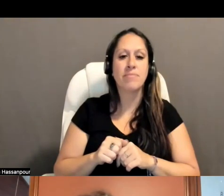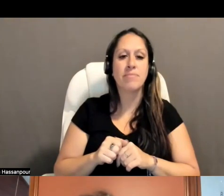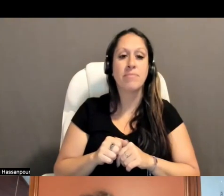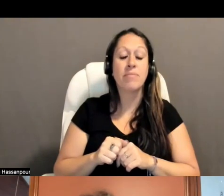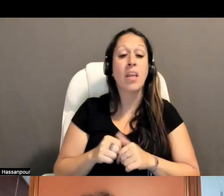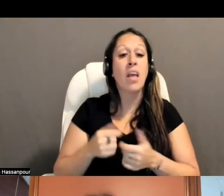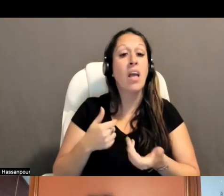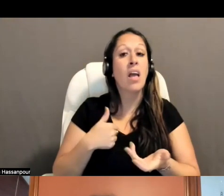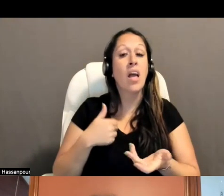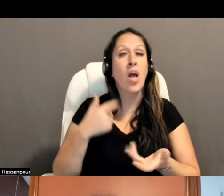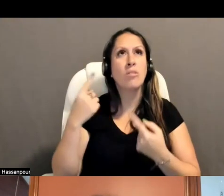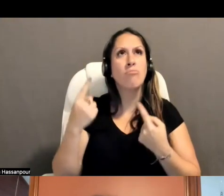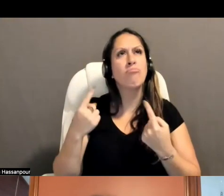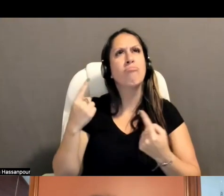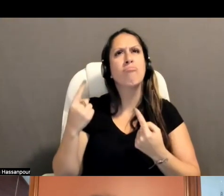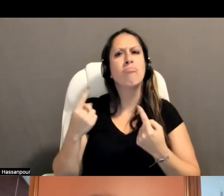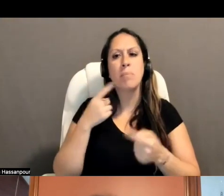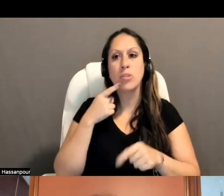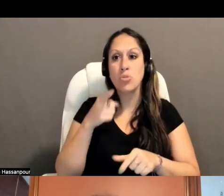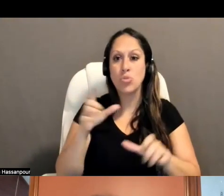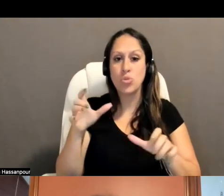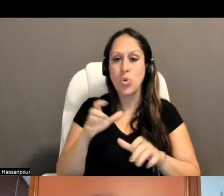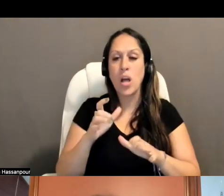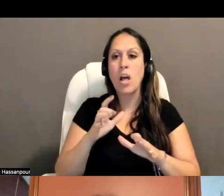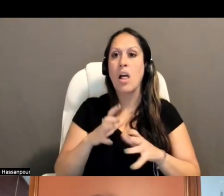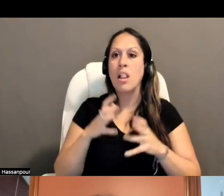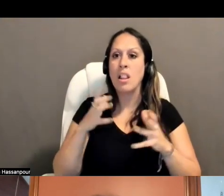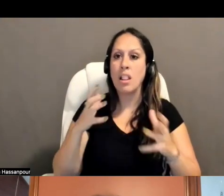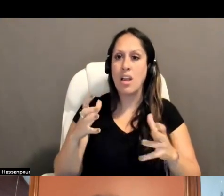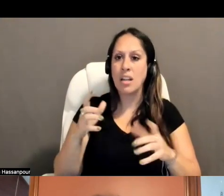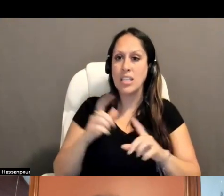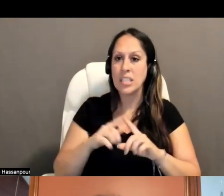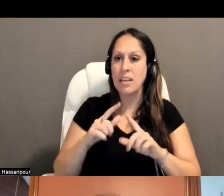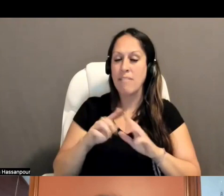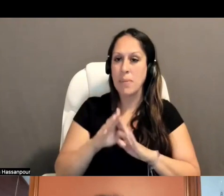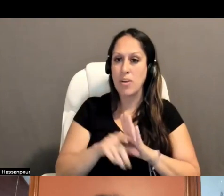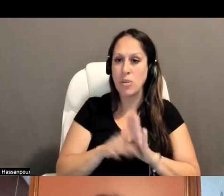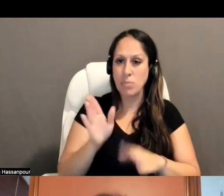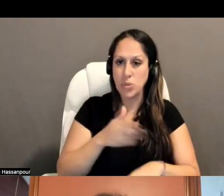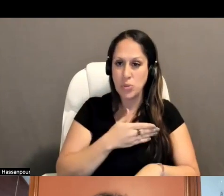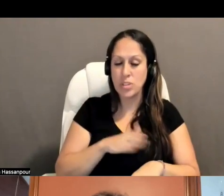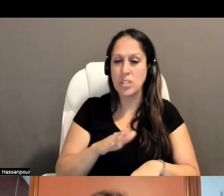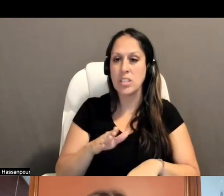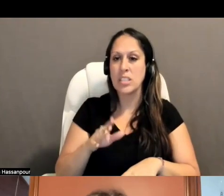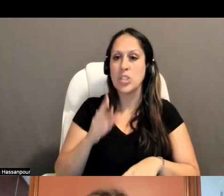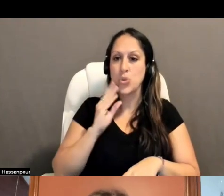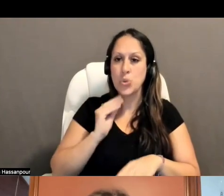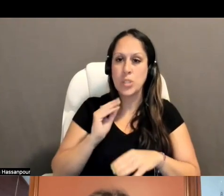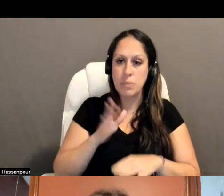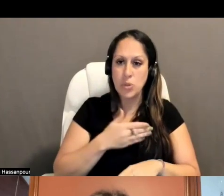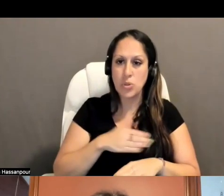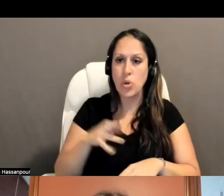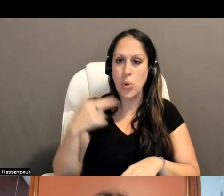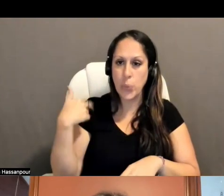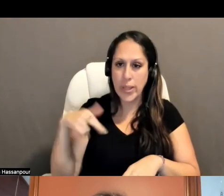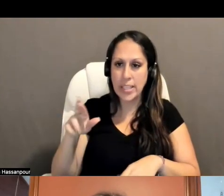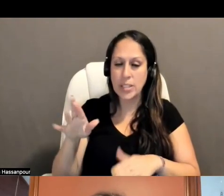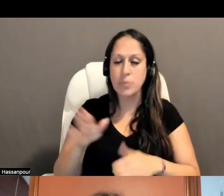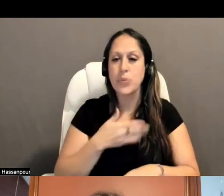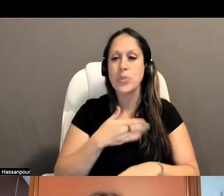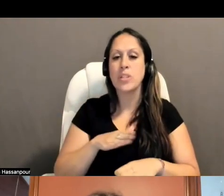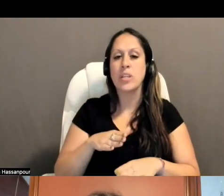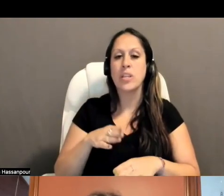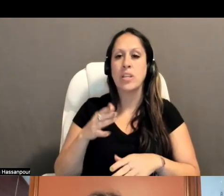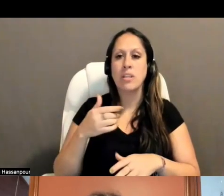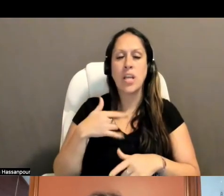I just wondered because you do a lot of ethnic music and a lot of Jewish music or religious music, and which